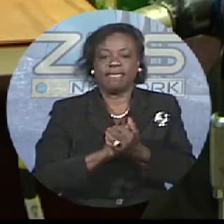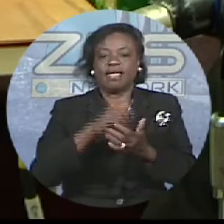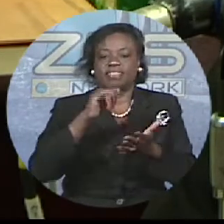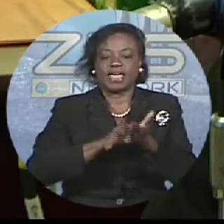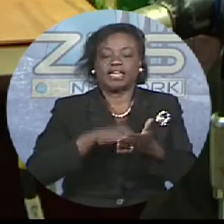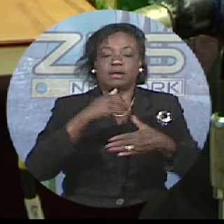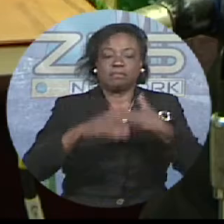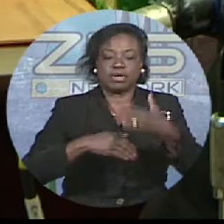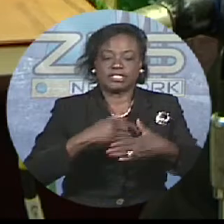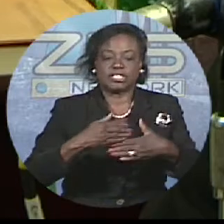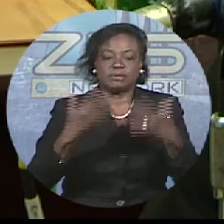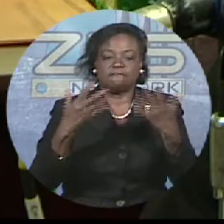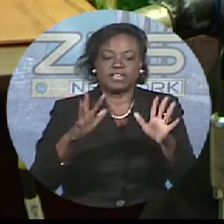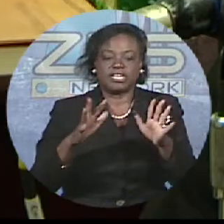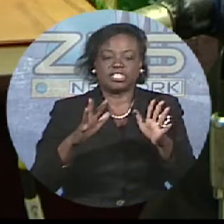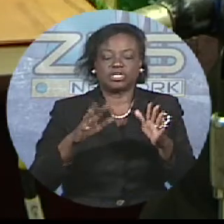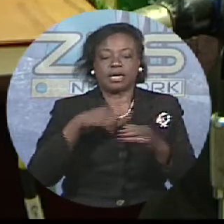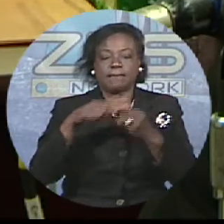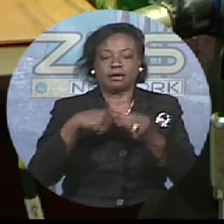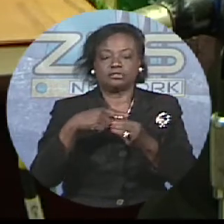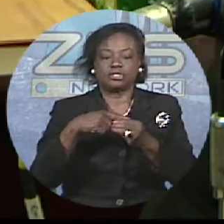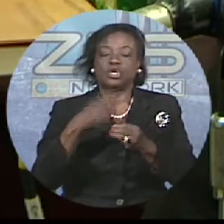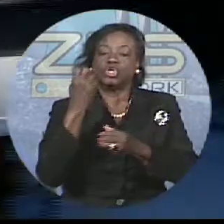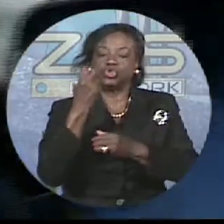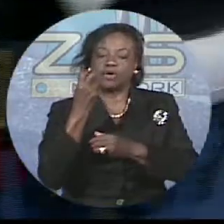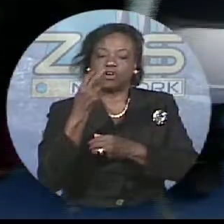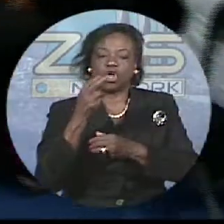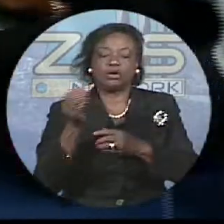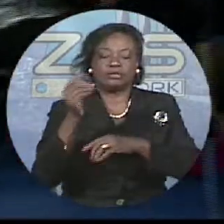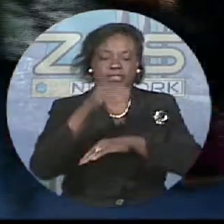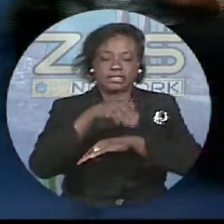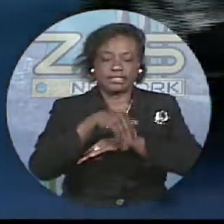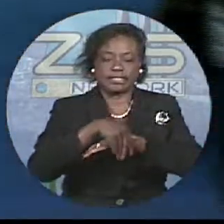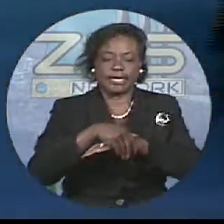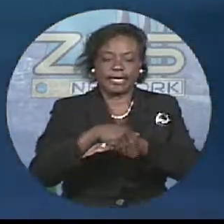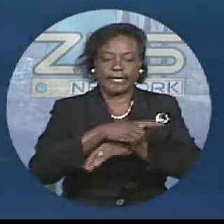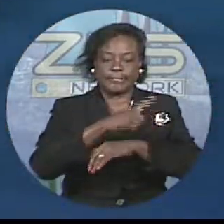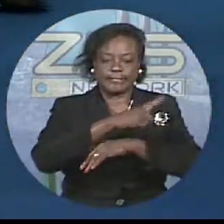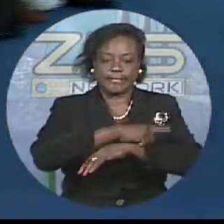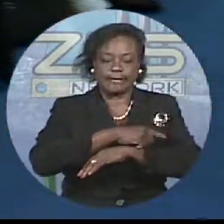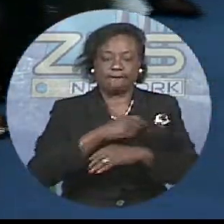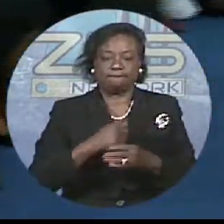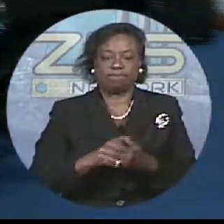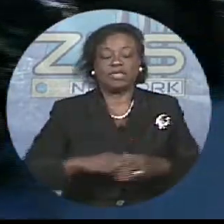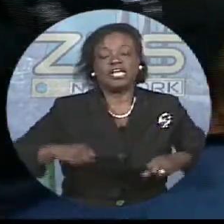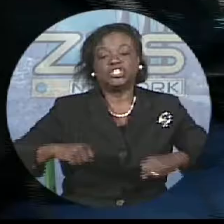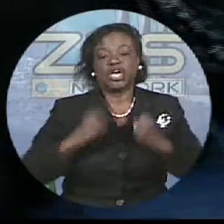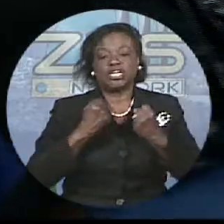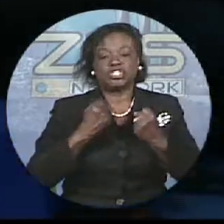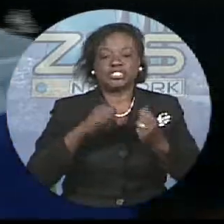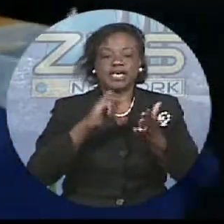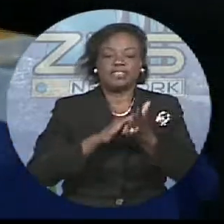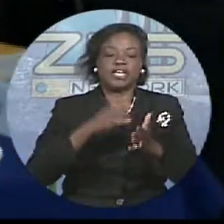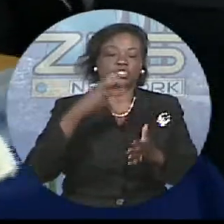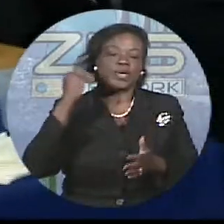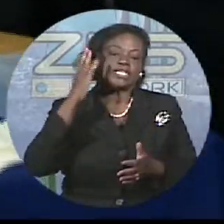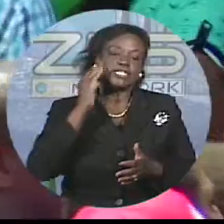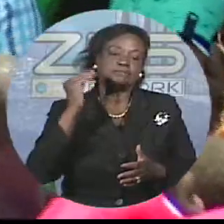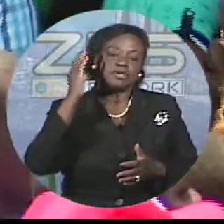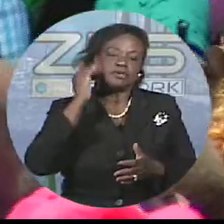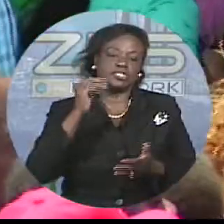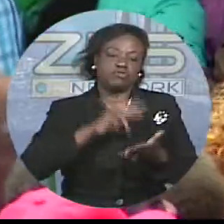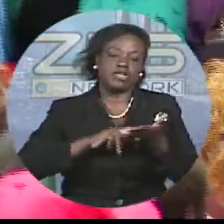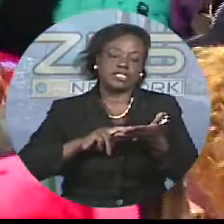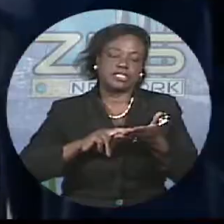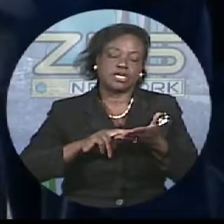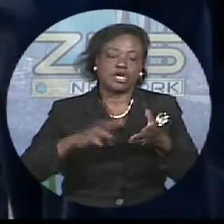process is supposed to be completed by about midday today. Noting challenges that were experienced with the register on advanced poll day,